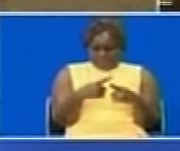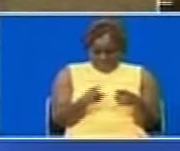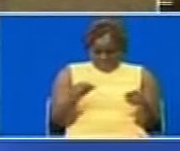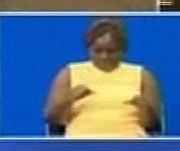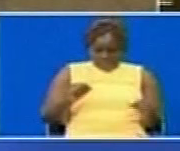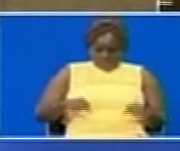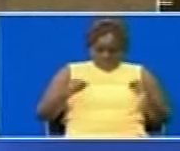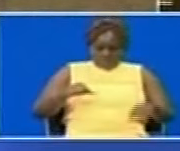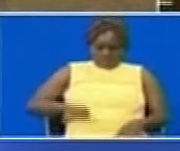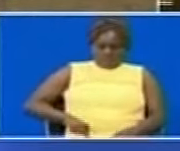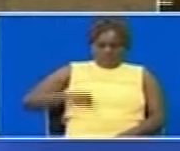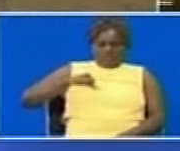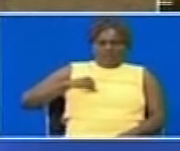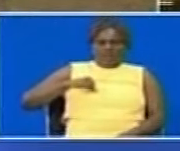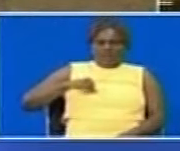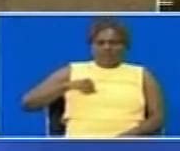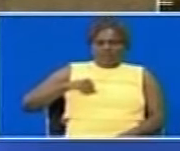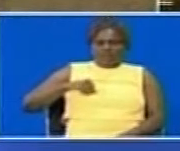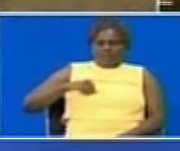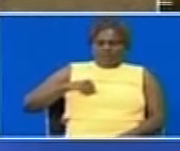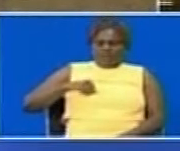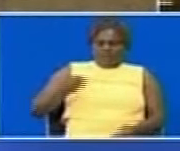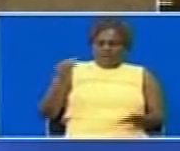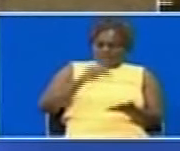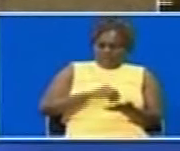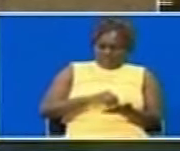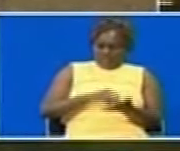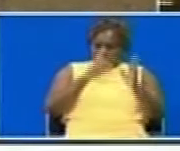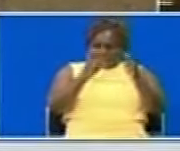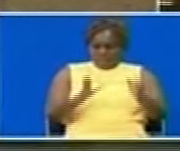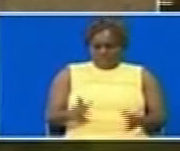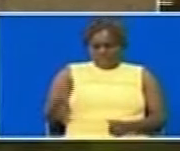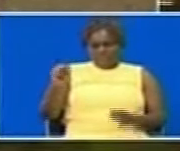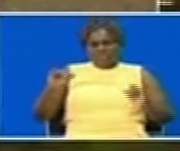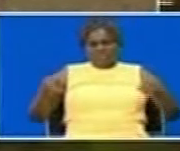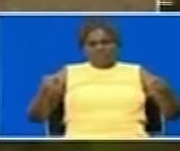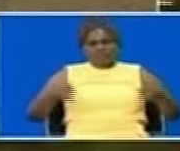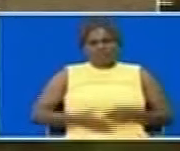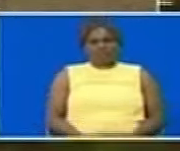survive another attempt on his life? Dorcas Wangira, KTN News.